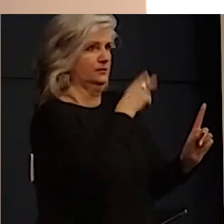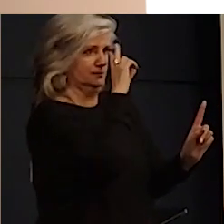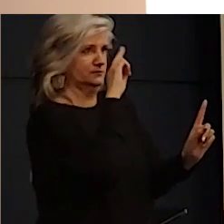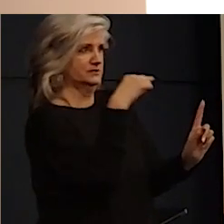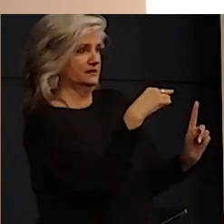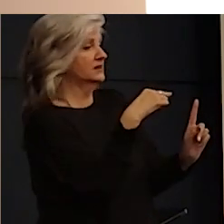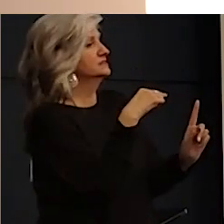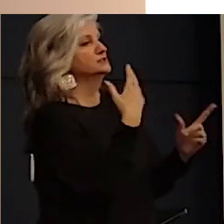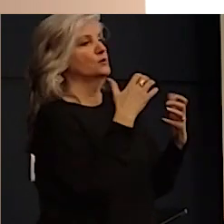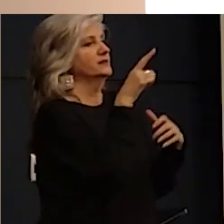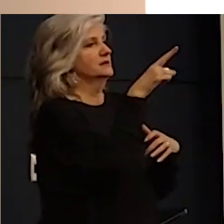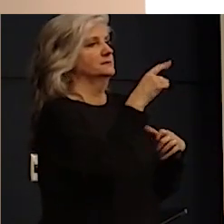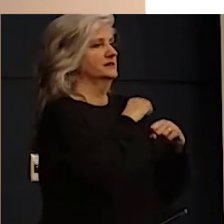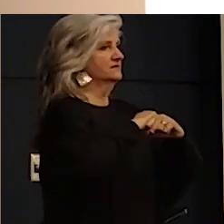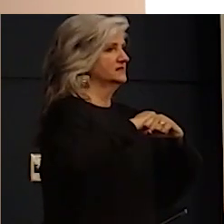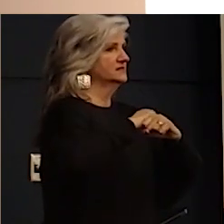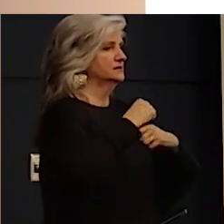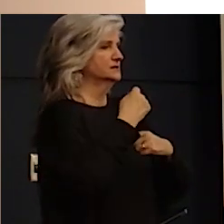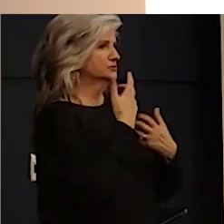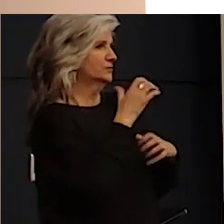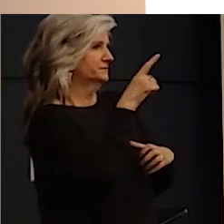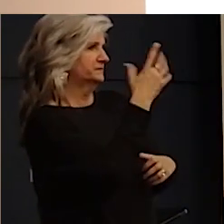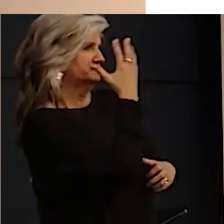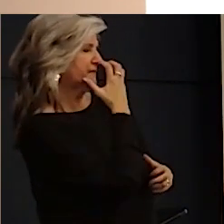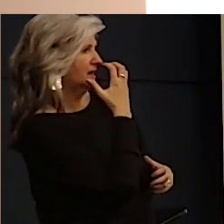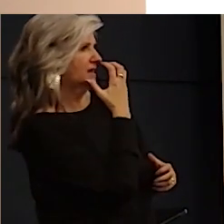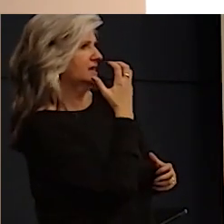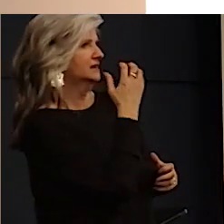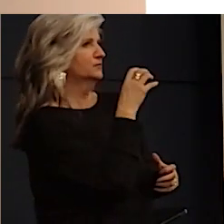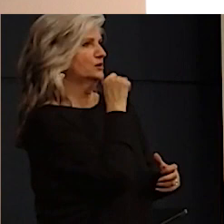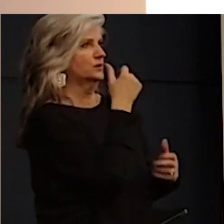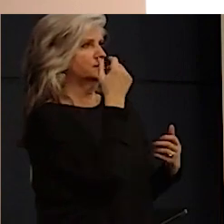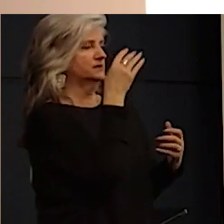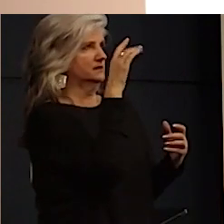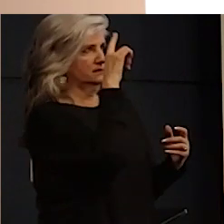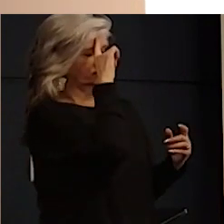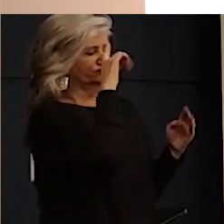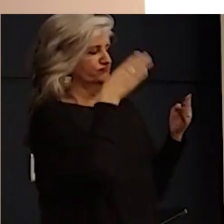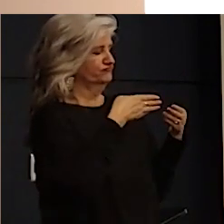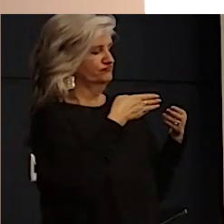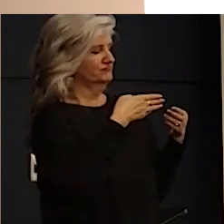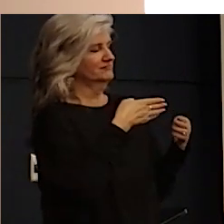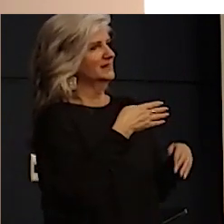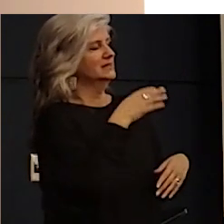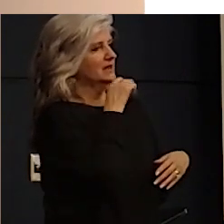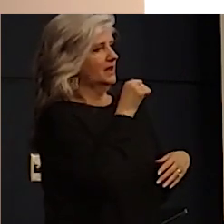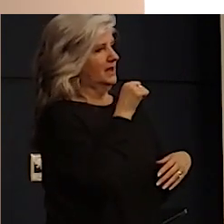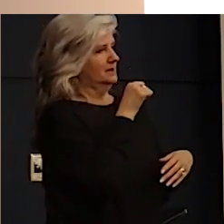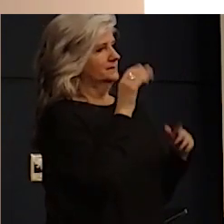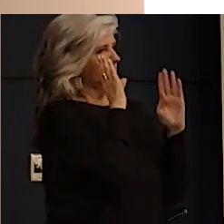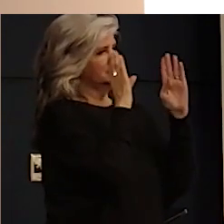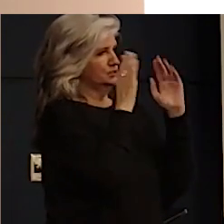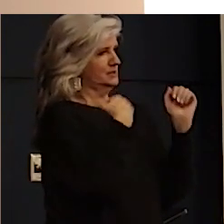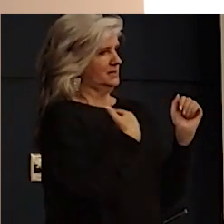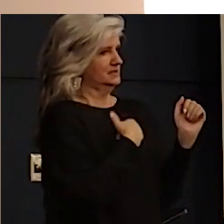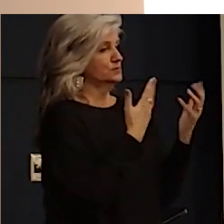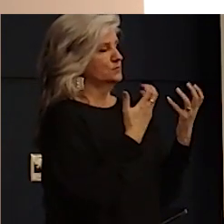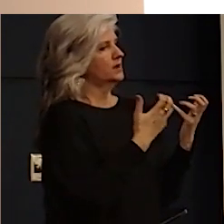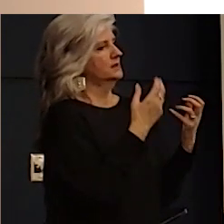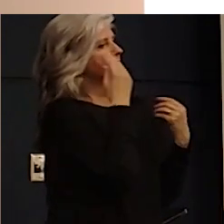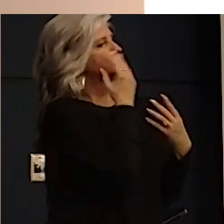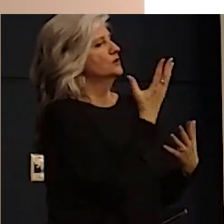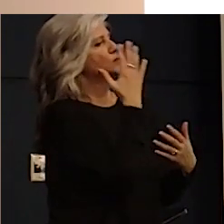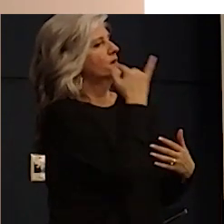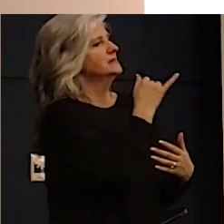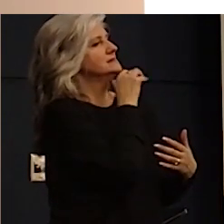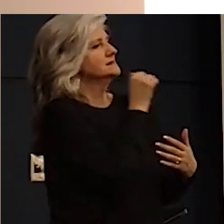defensive. We don't want to make them mad. We don't want them shutting down and not listening to what we have to say. We want to convince them of why this is unreasonable